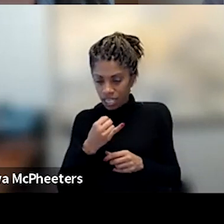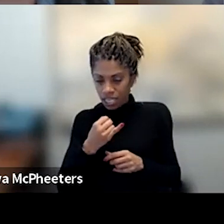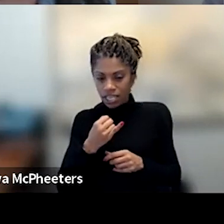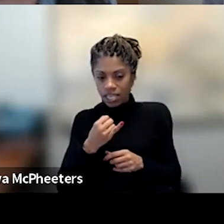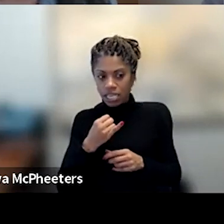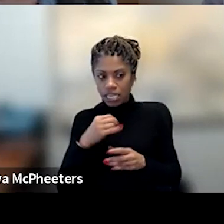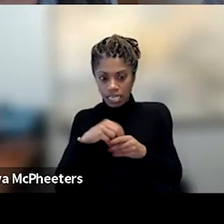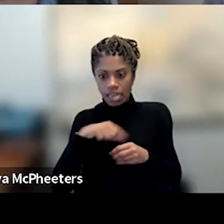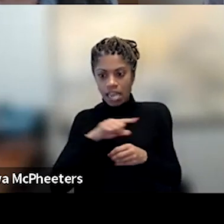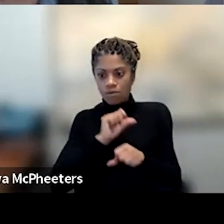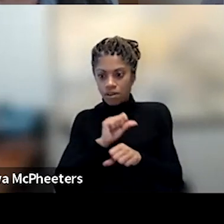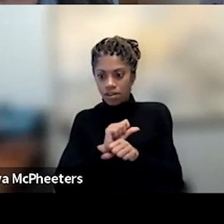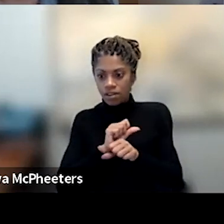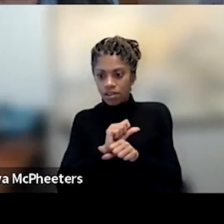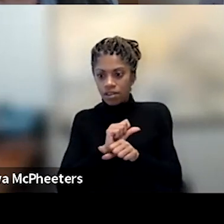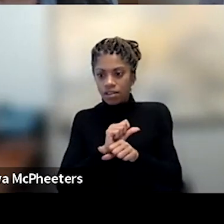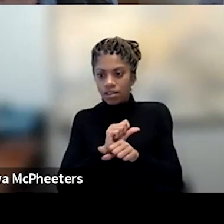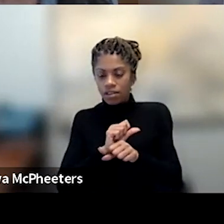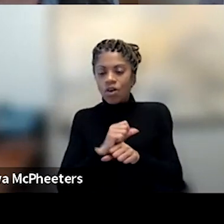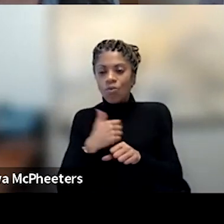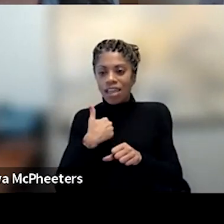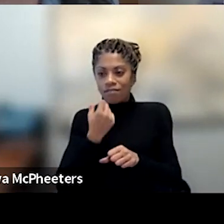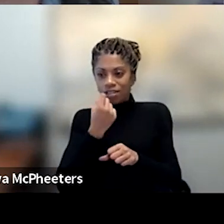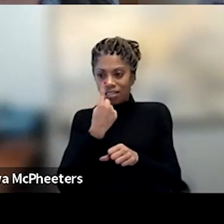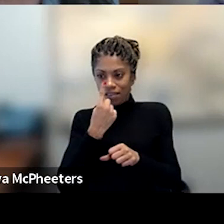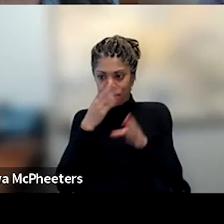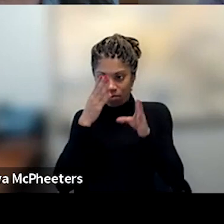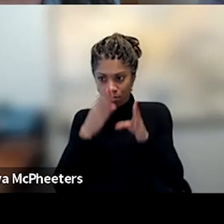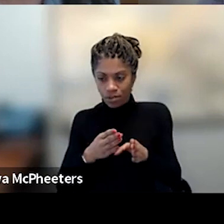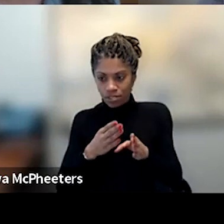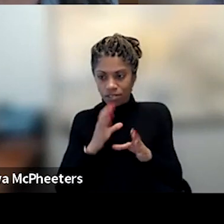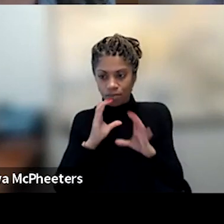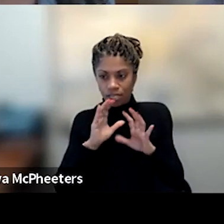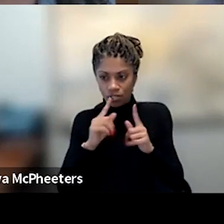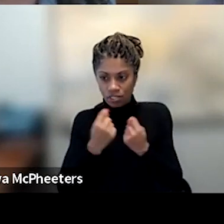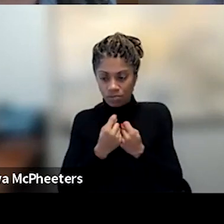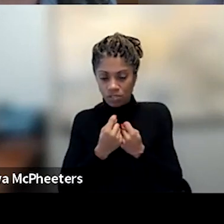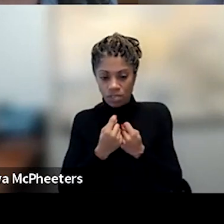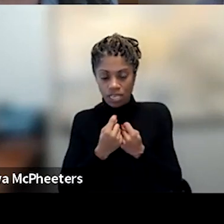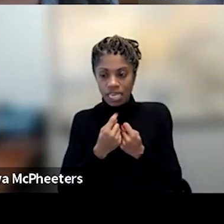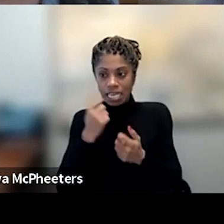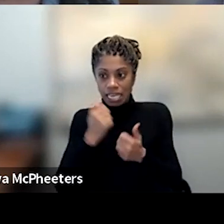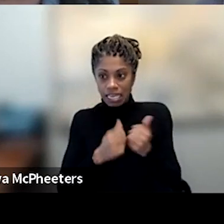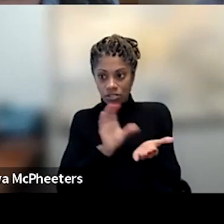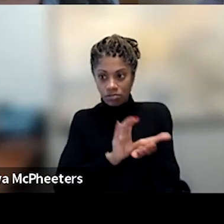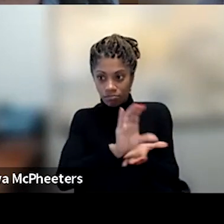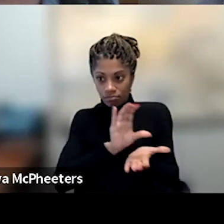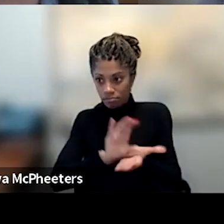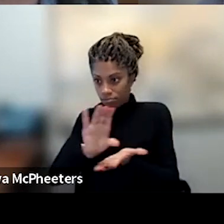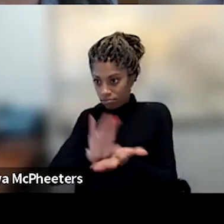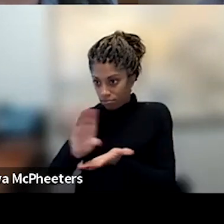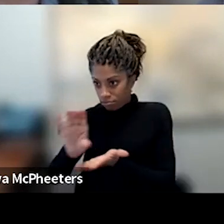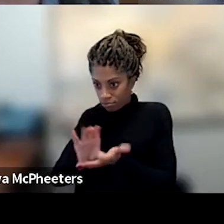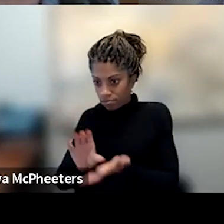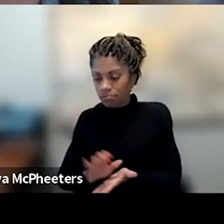split up into teams. We have an 11-person communications team, and we did an assessment of where we are, right? Based on your recommendations.